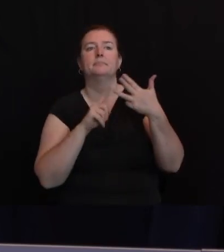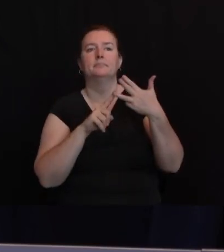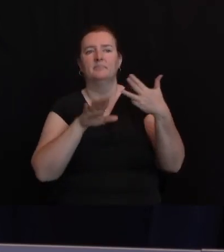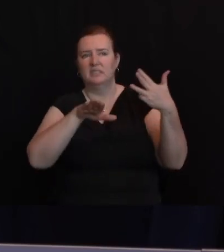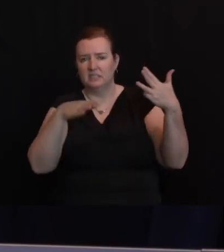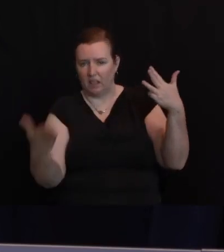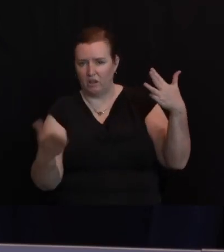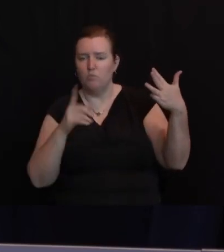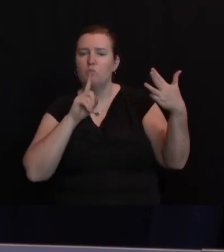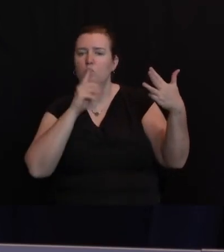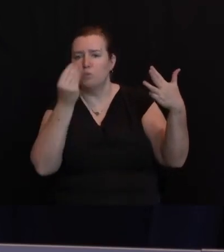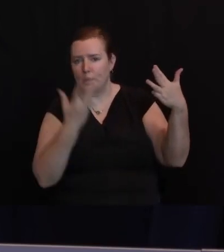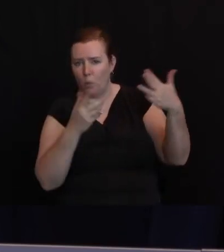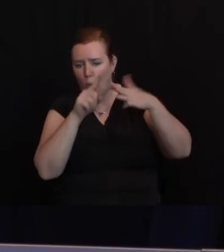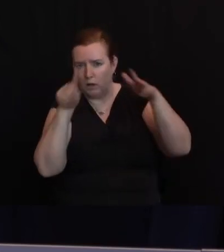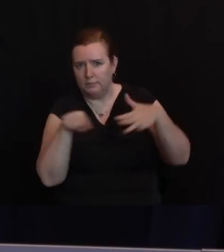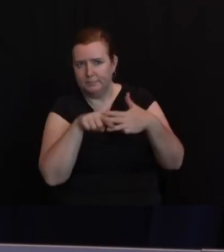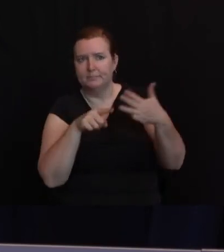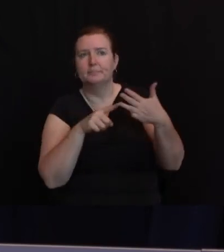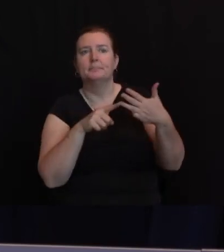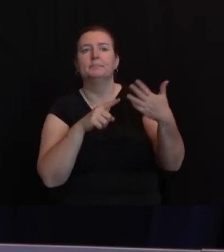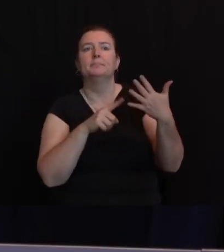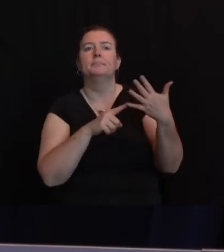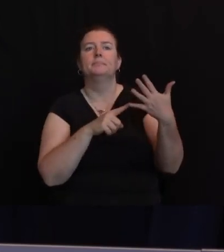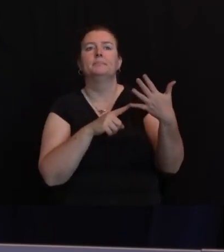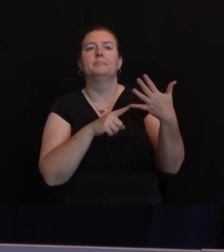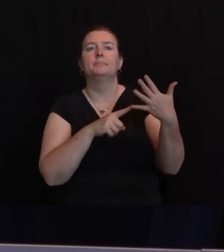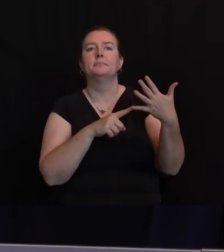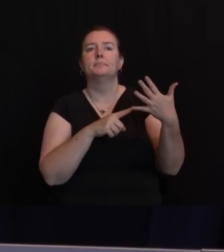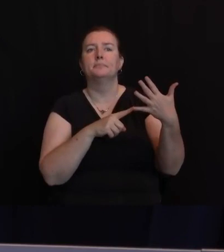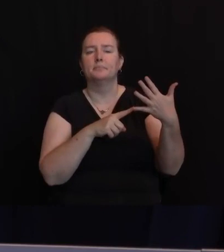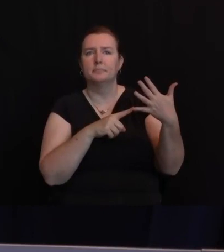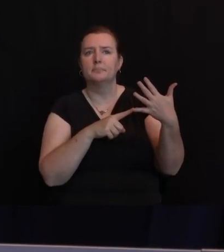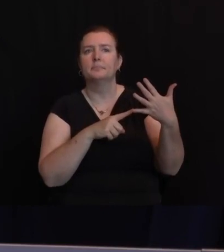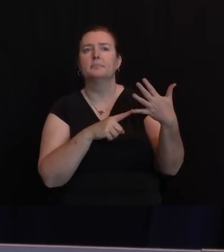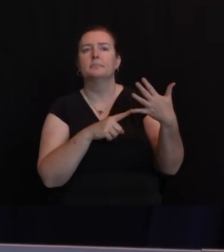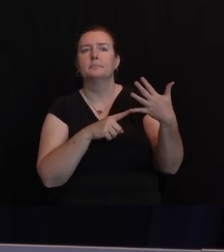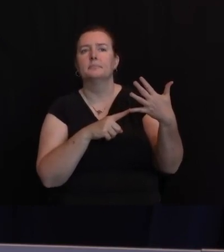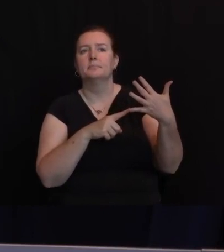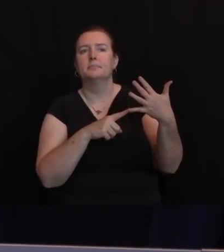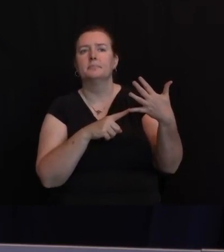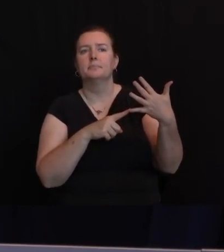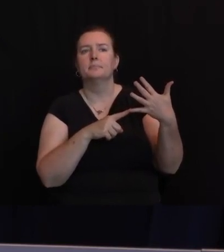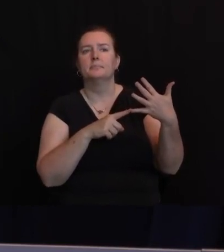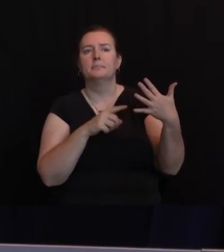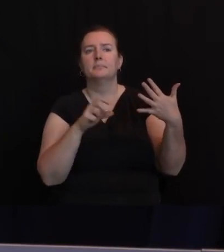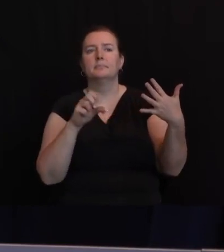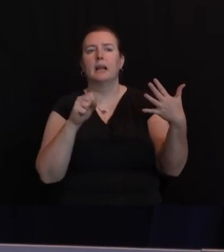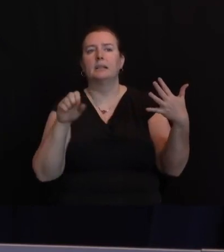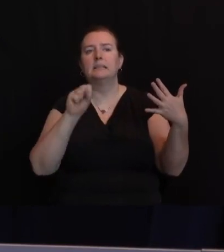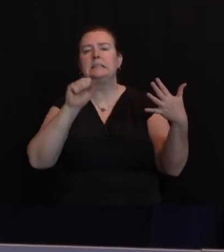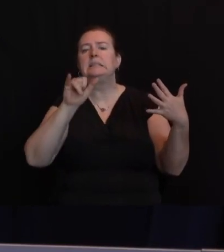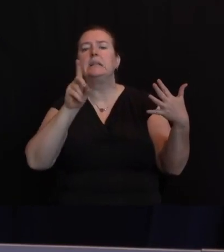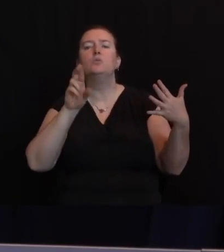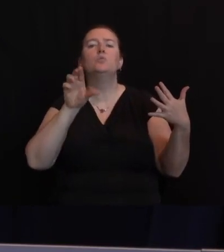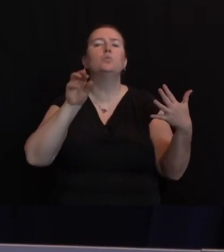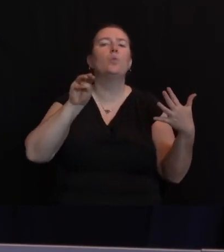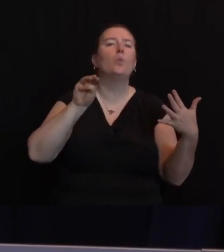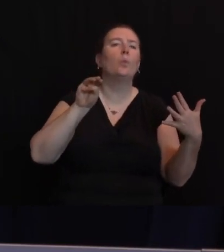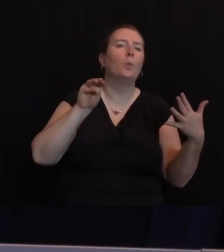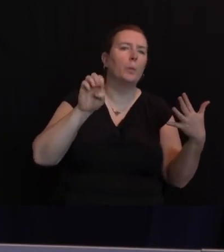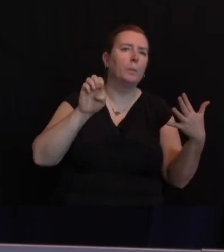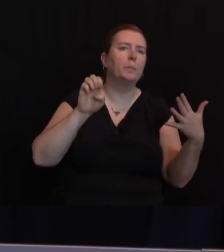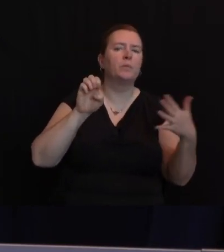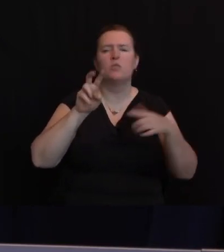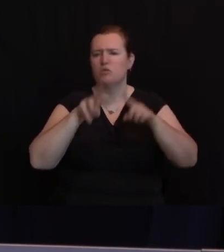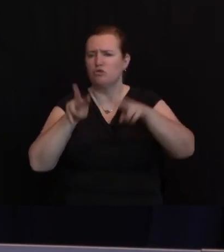reported, and also looks at syndromic surveillance, that is e-room visits